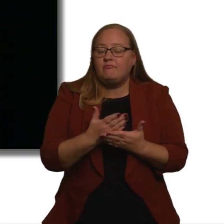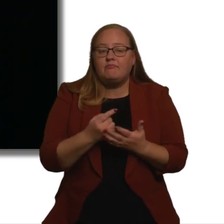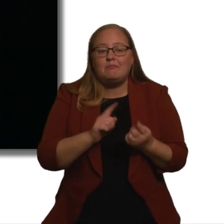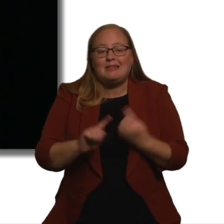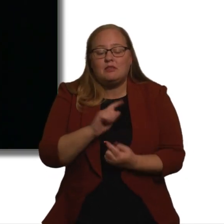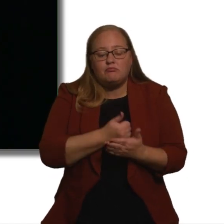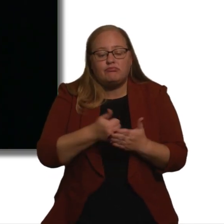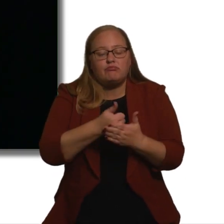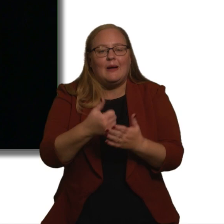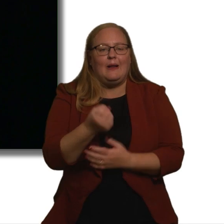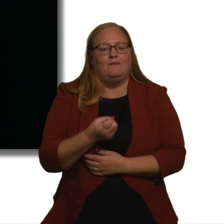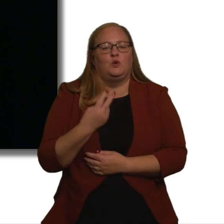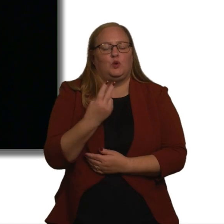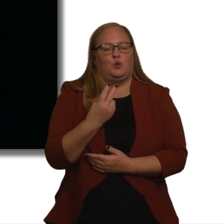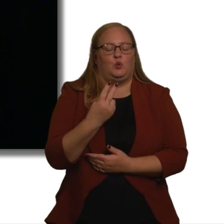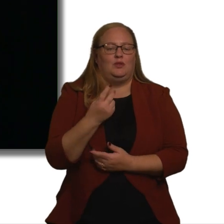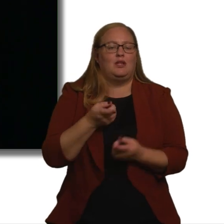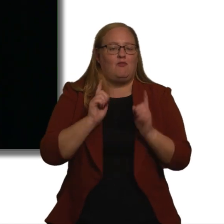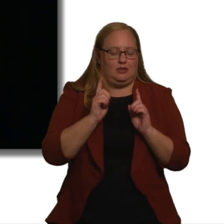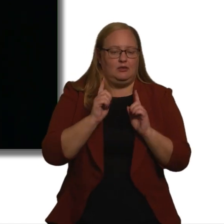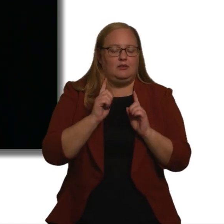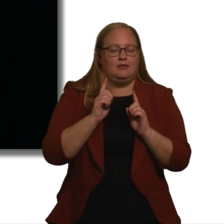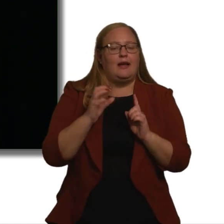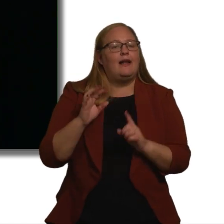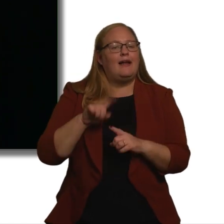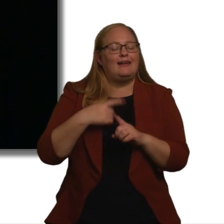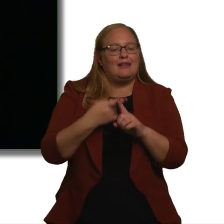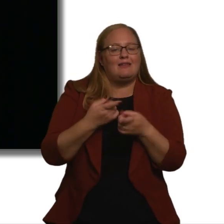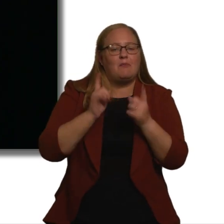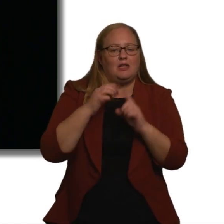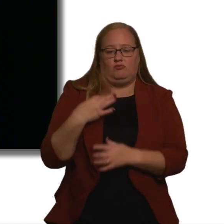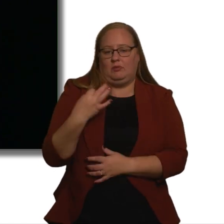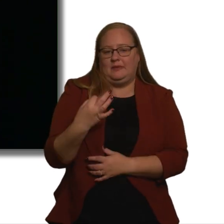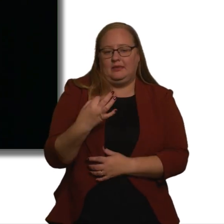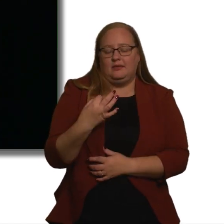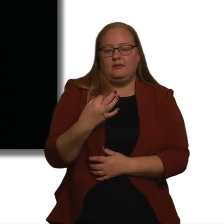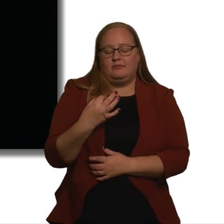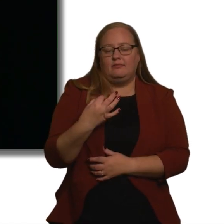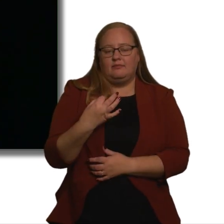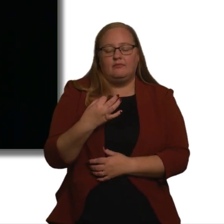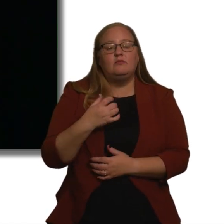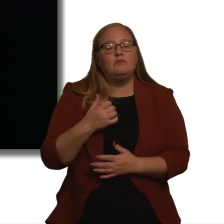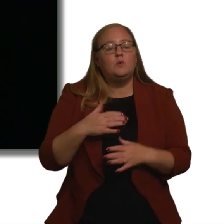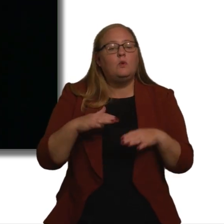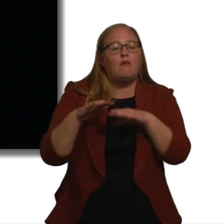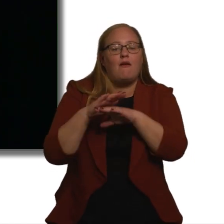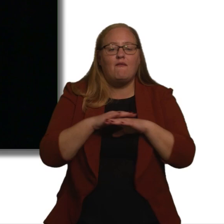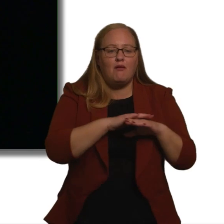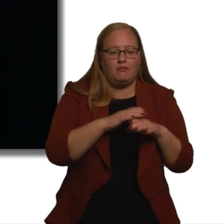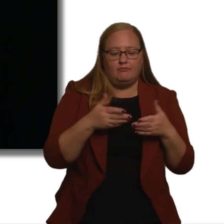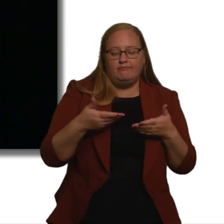present and representatives of the executive and management, and we're to cover all areas of our